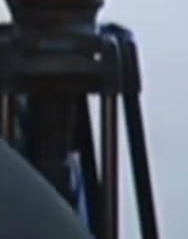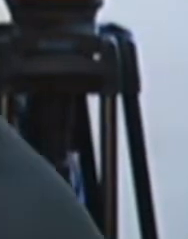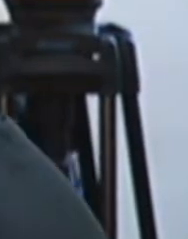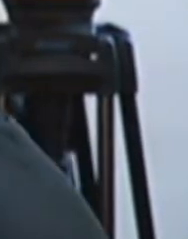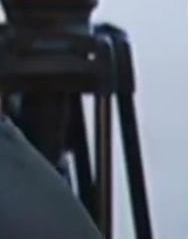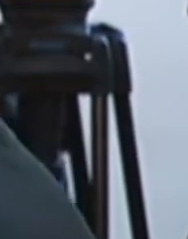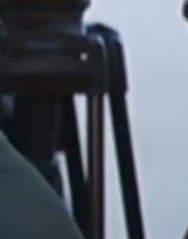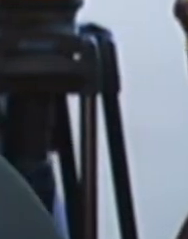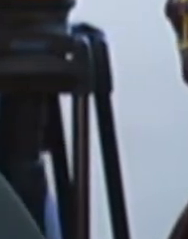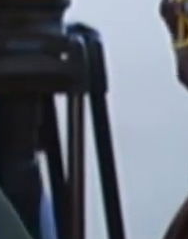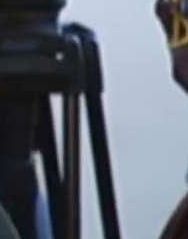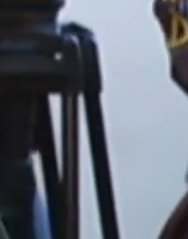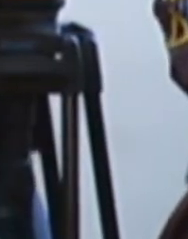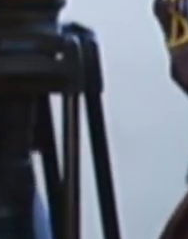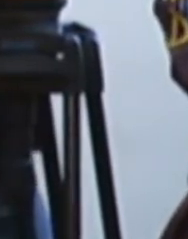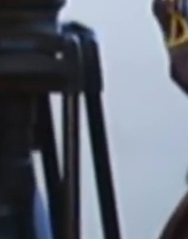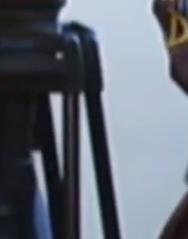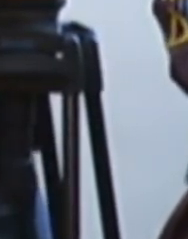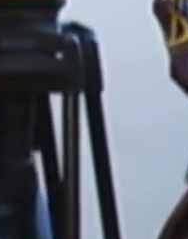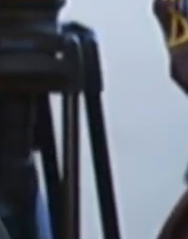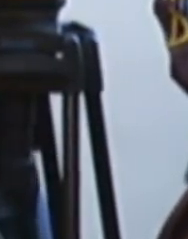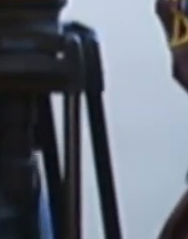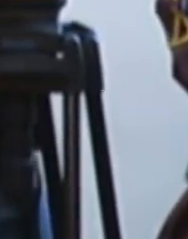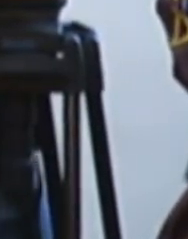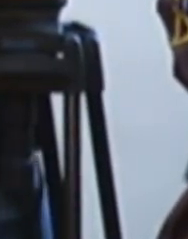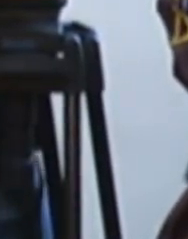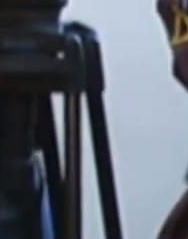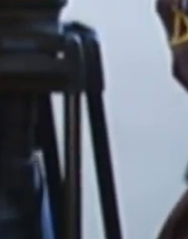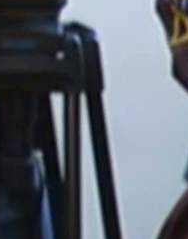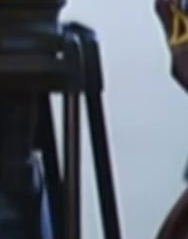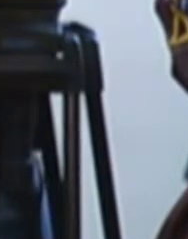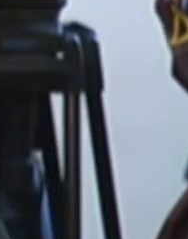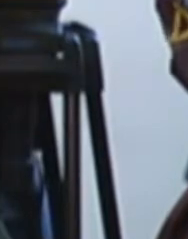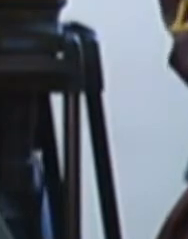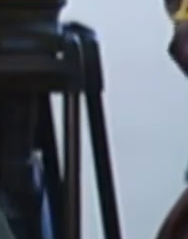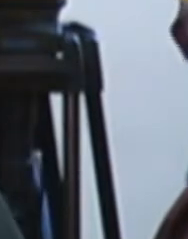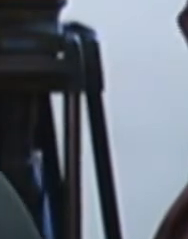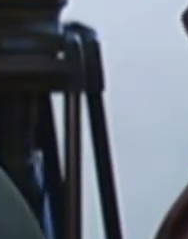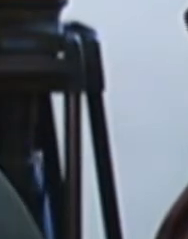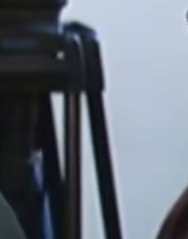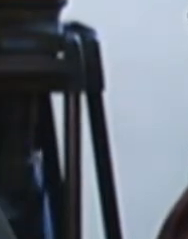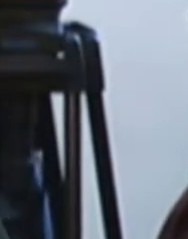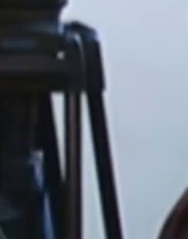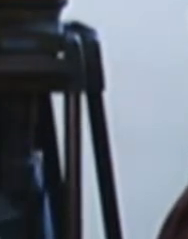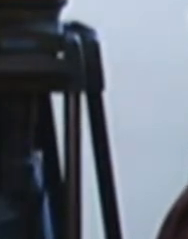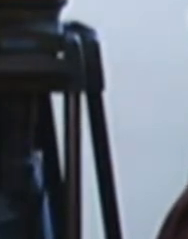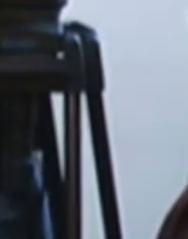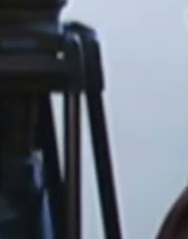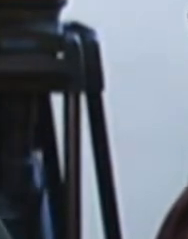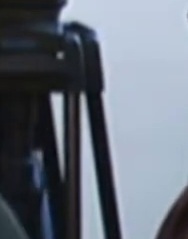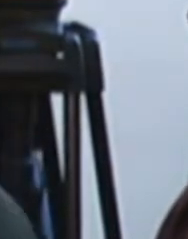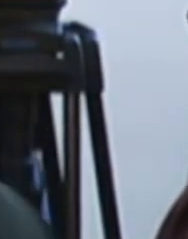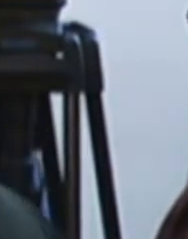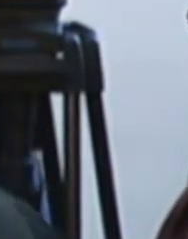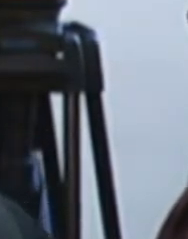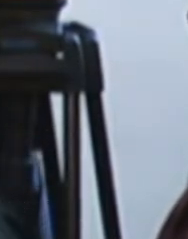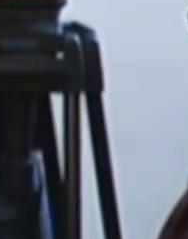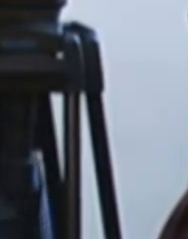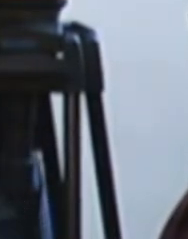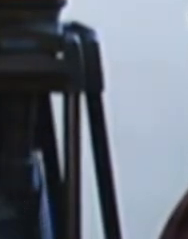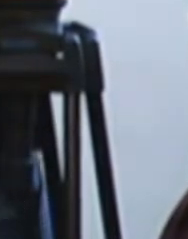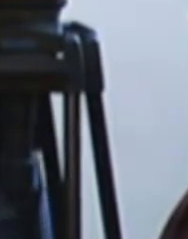kids. The accused person before this honorable court is charged of destroying, if